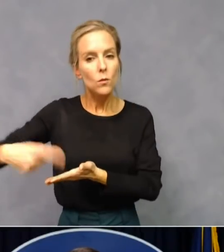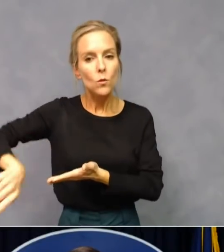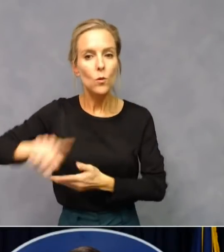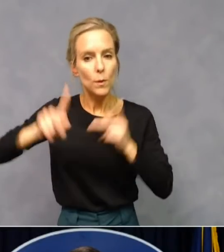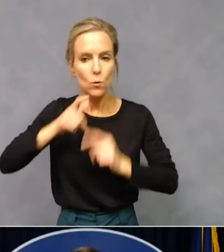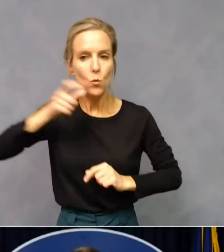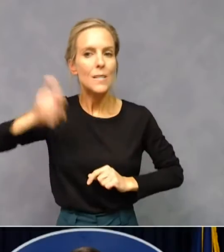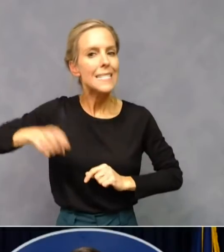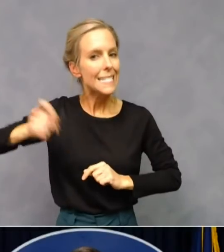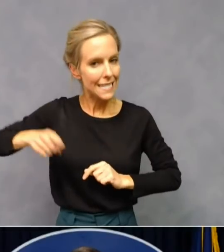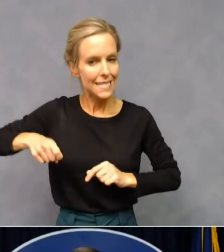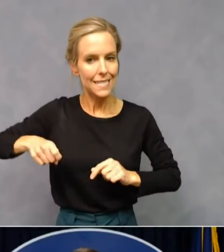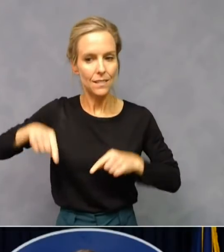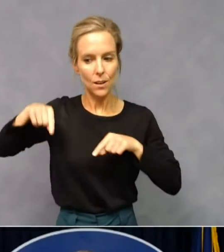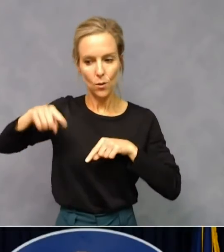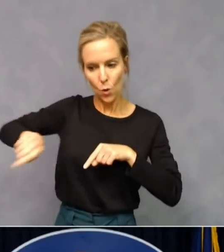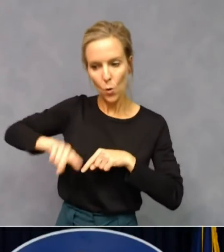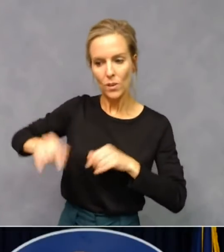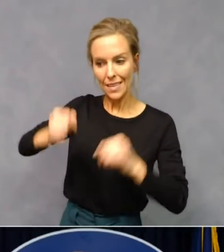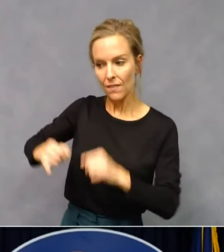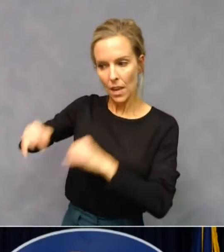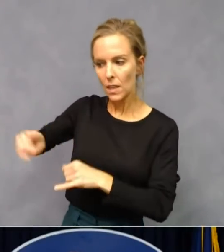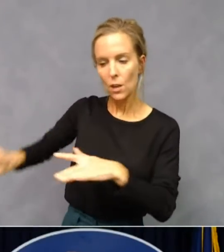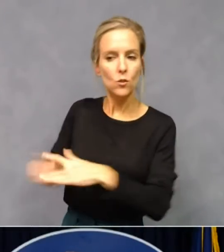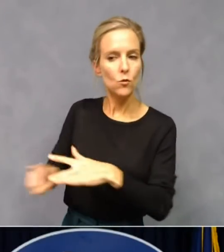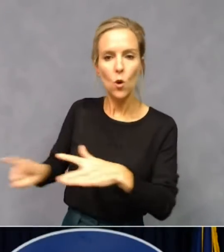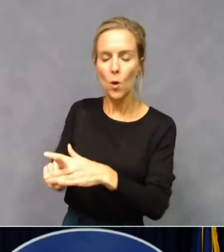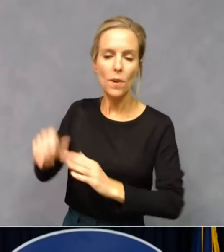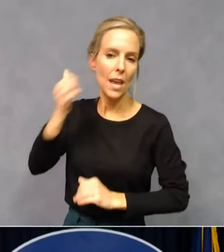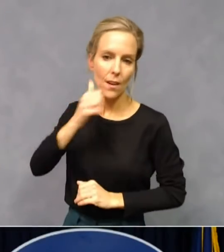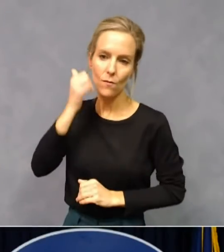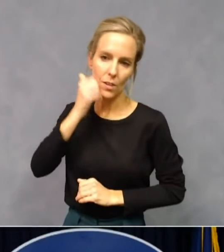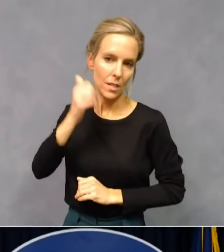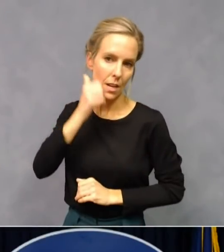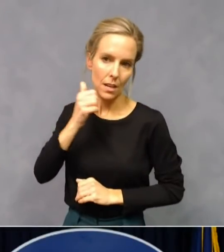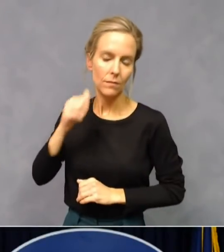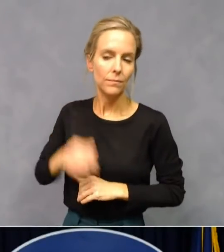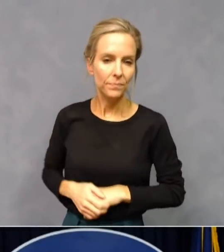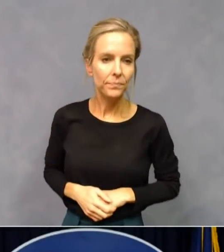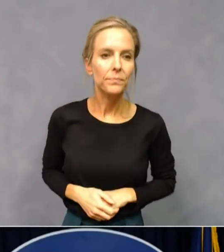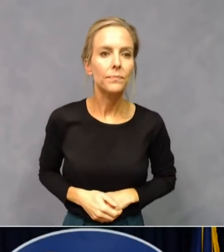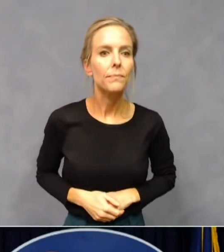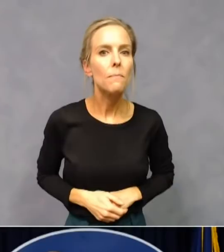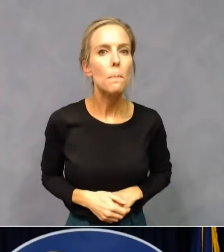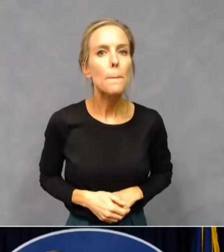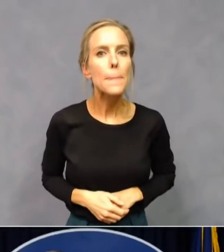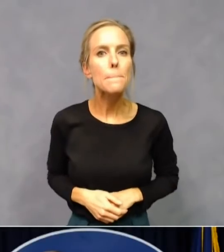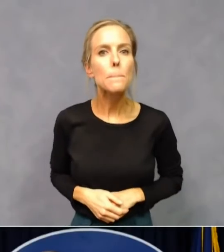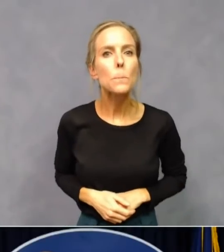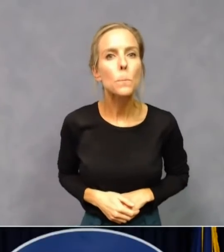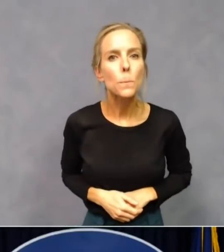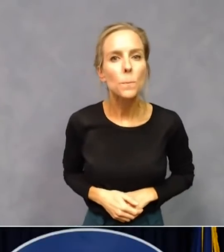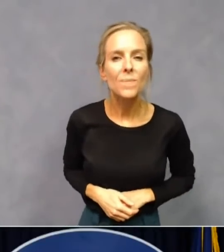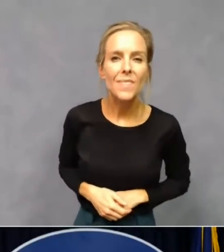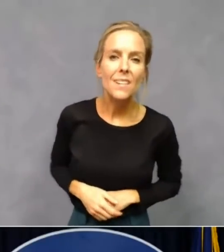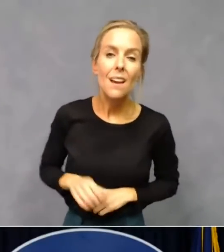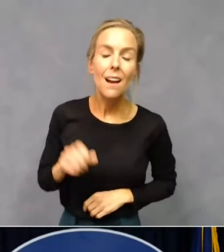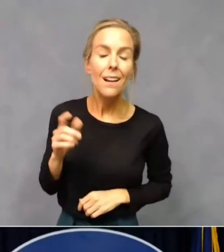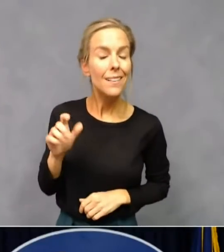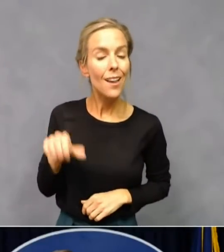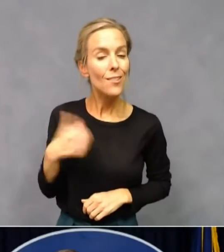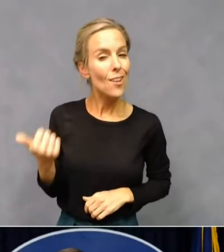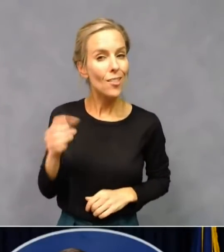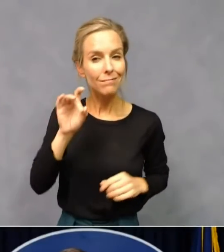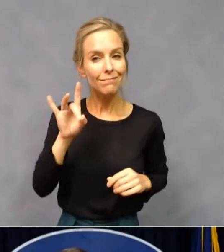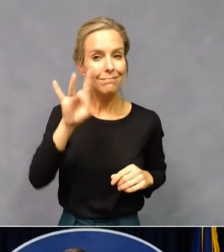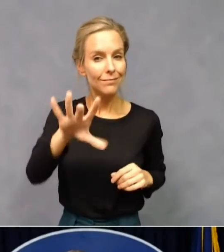these individuals show up to do it every single day. All right, another piece of good news is updated guidance